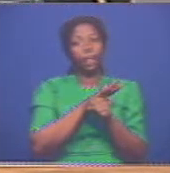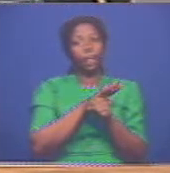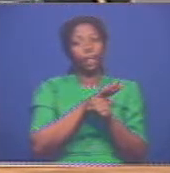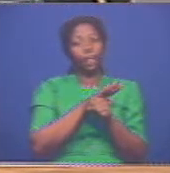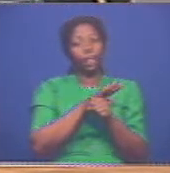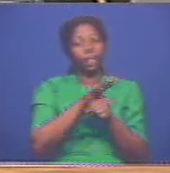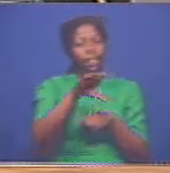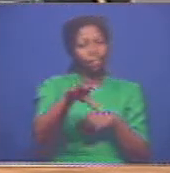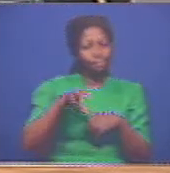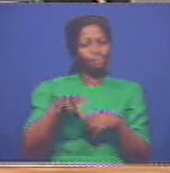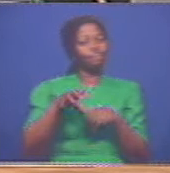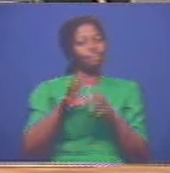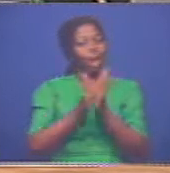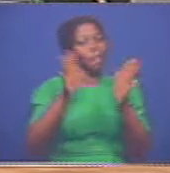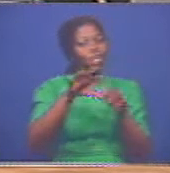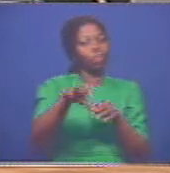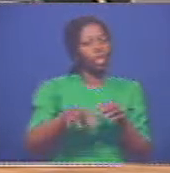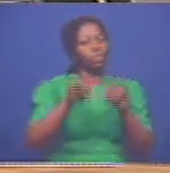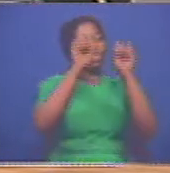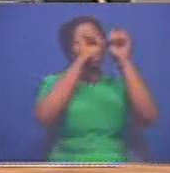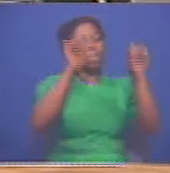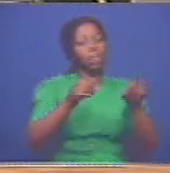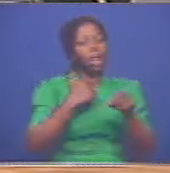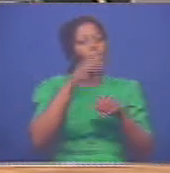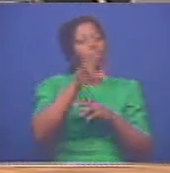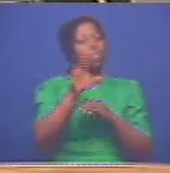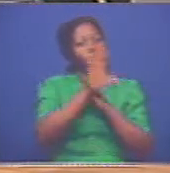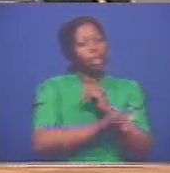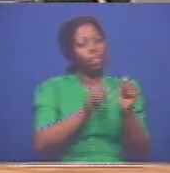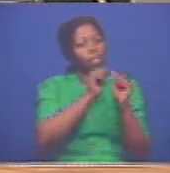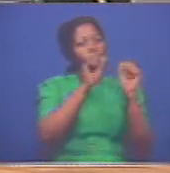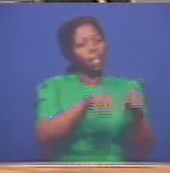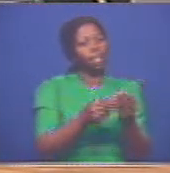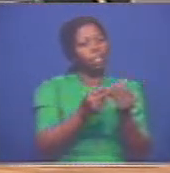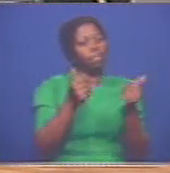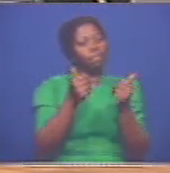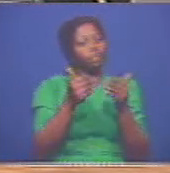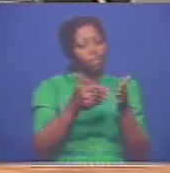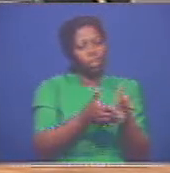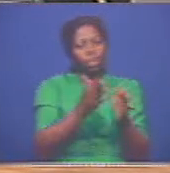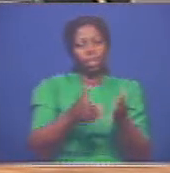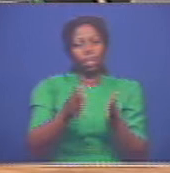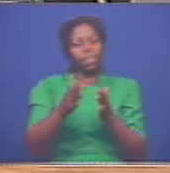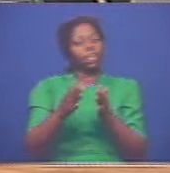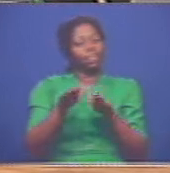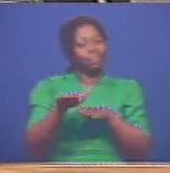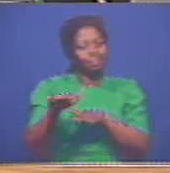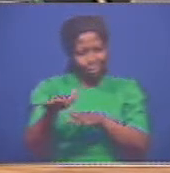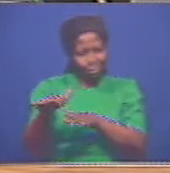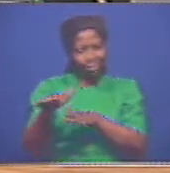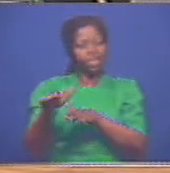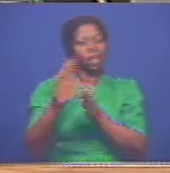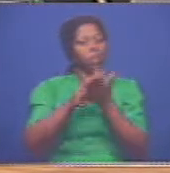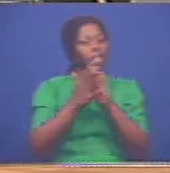transport system. And there is no country, you know, that can deal with perennial challenges of traffic jam without a